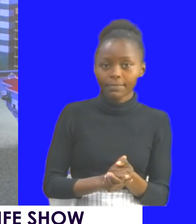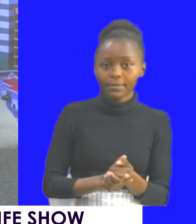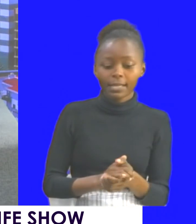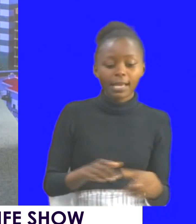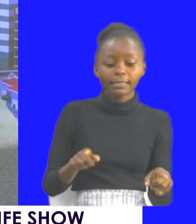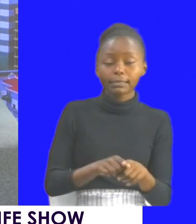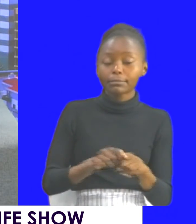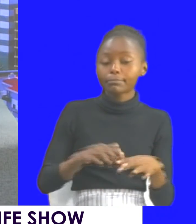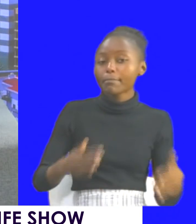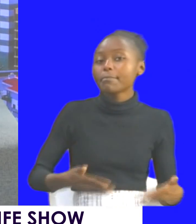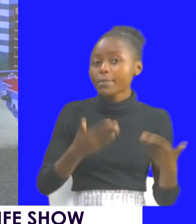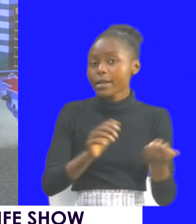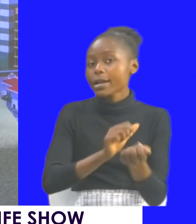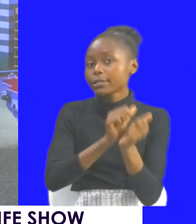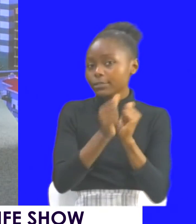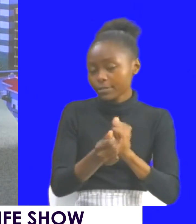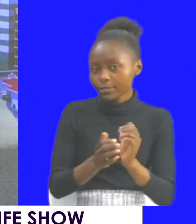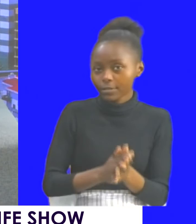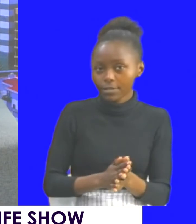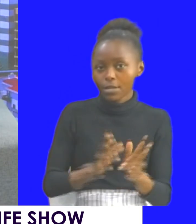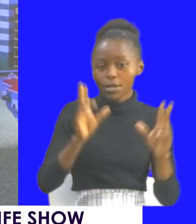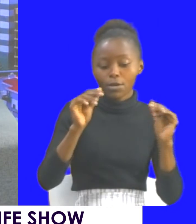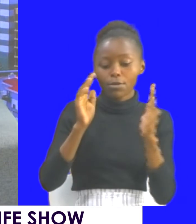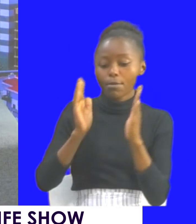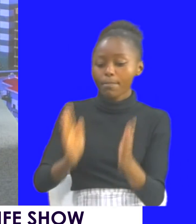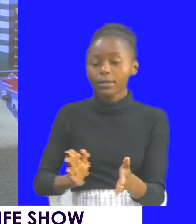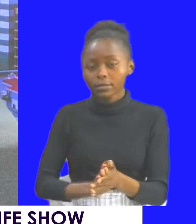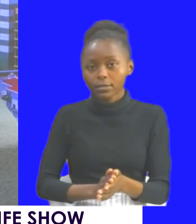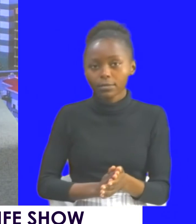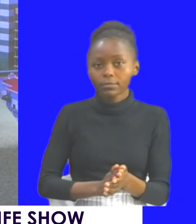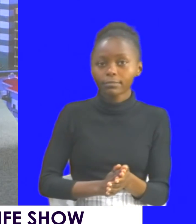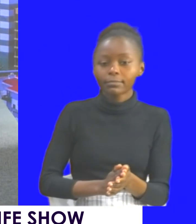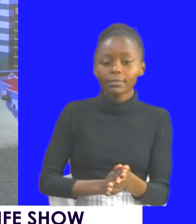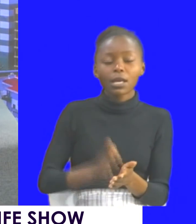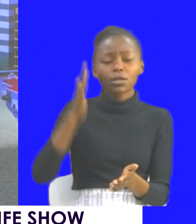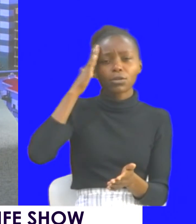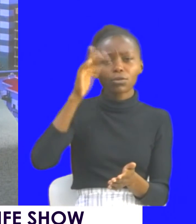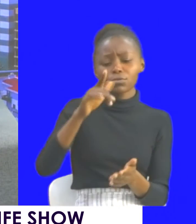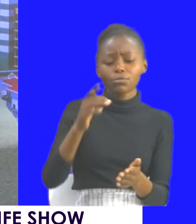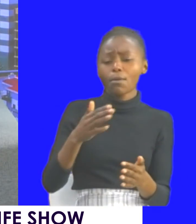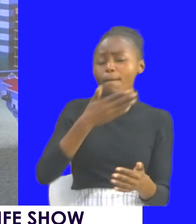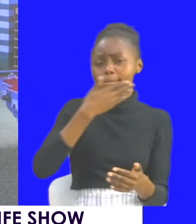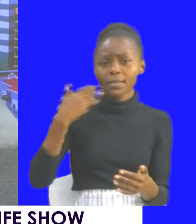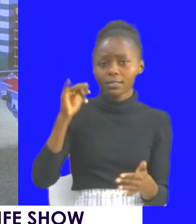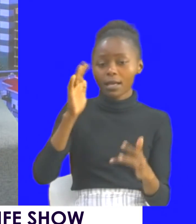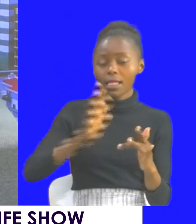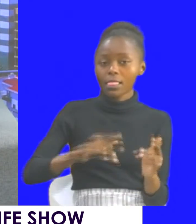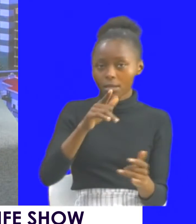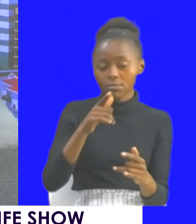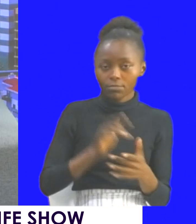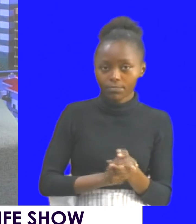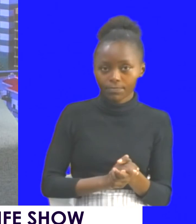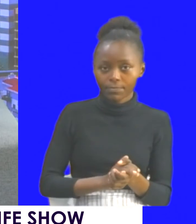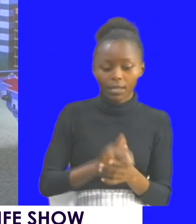a change. Nobody else can describe you better than you. And that is why, as you gain